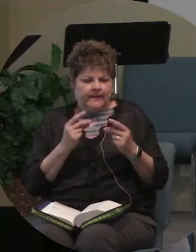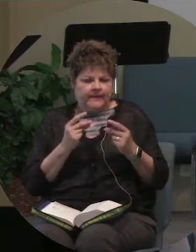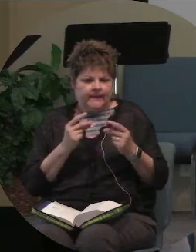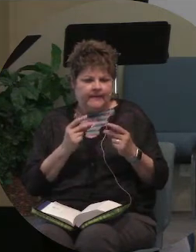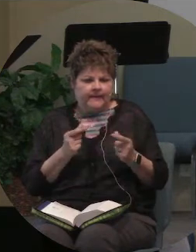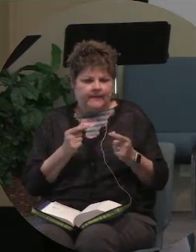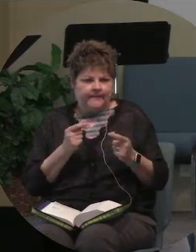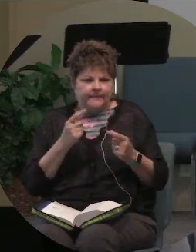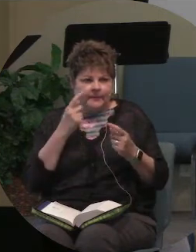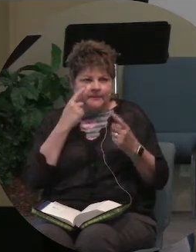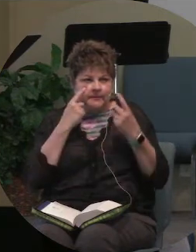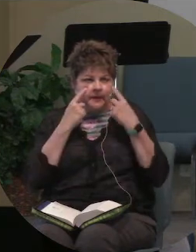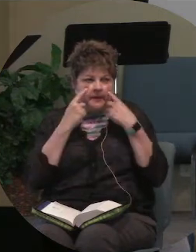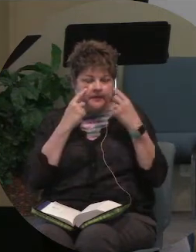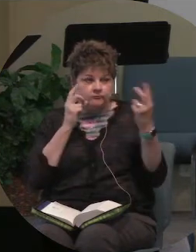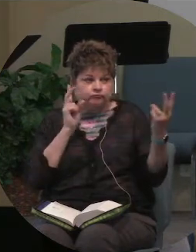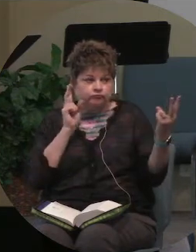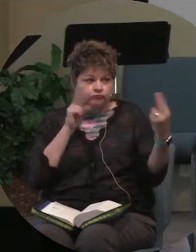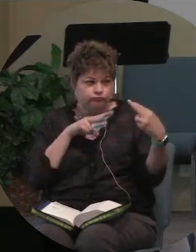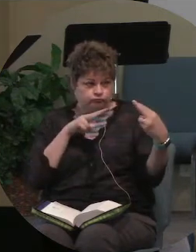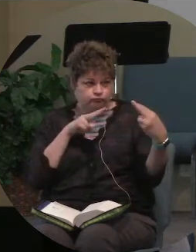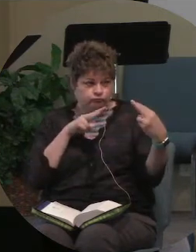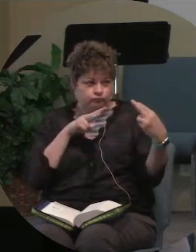his eyes lock on this lady.